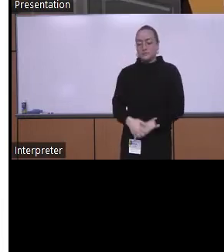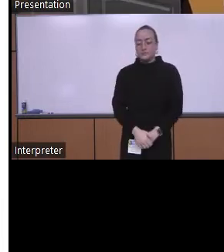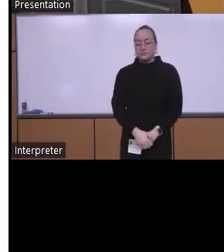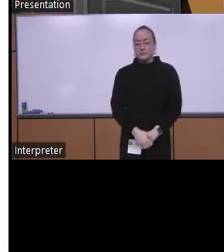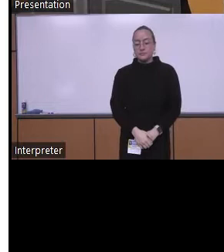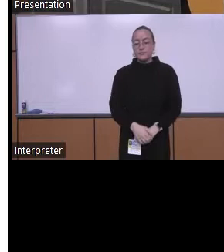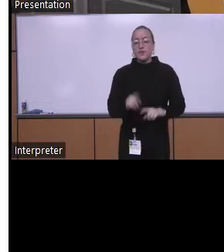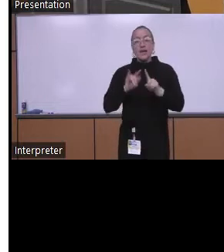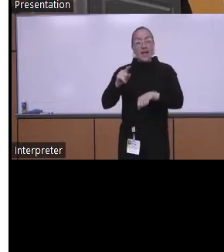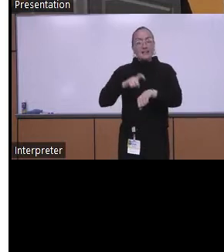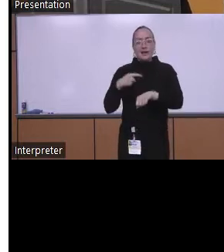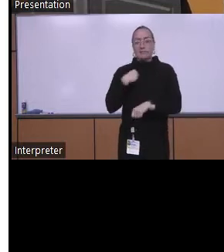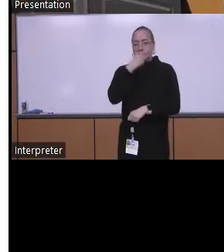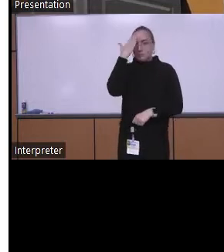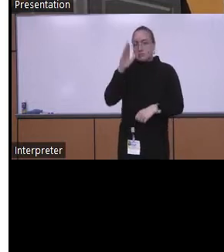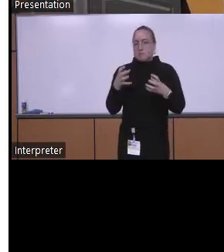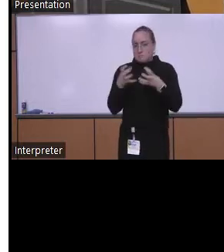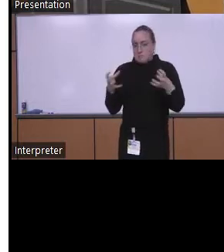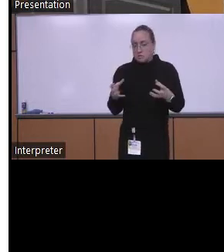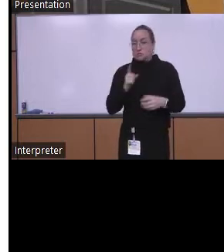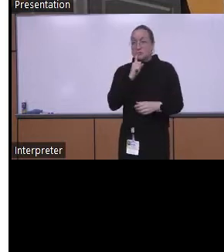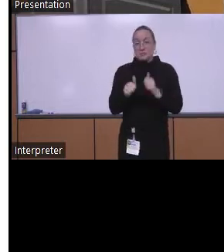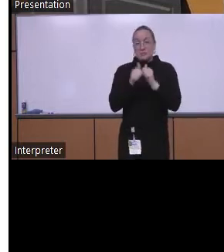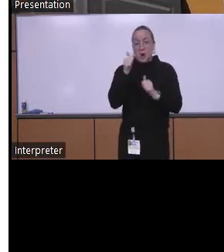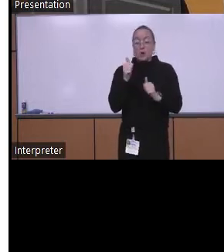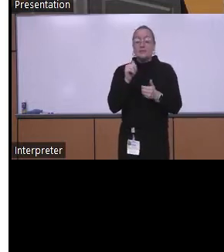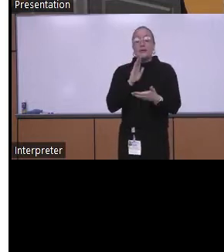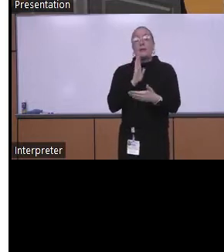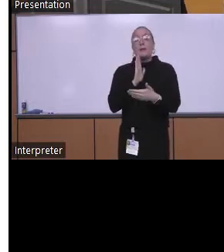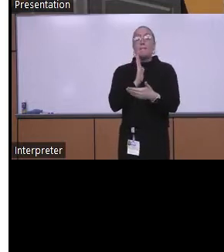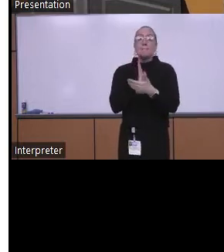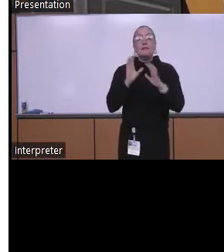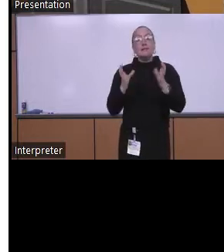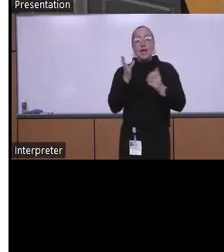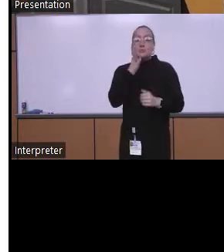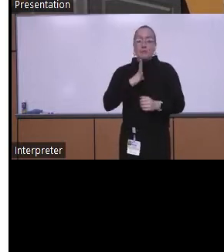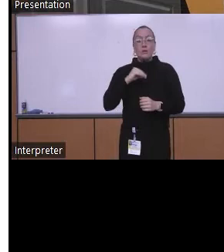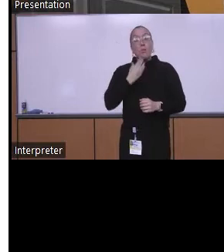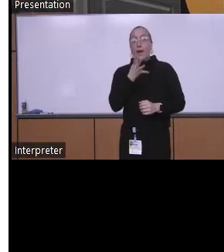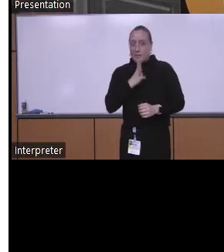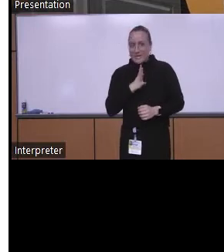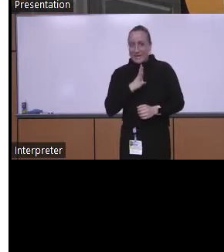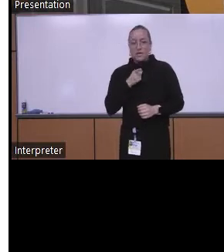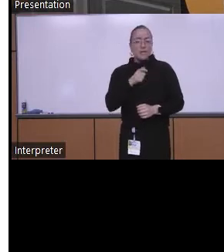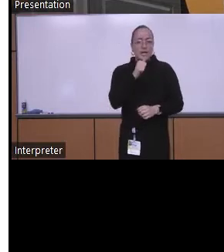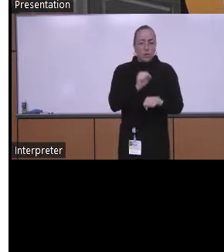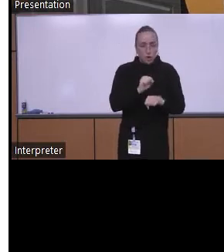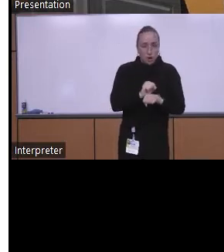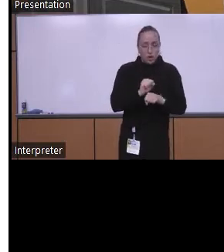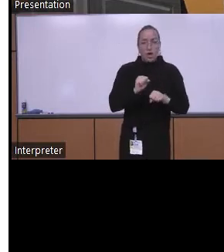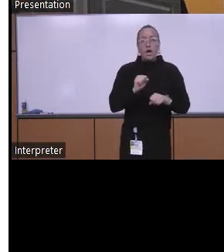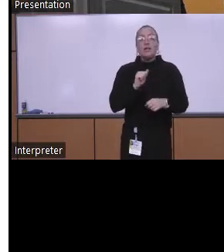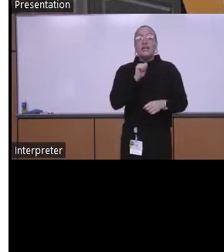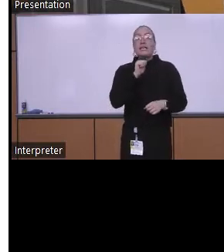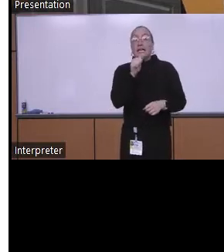what was known about child abuse at the time. It was primarily a bunch of white middle-class women who did not work, who did not actually abuse their kids, but